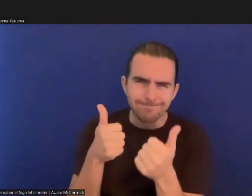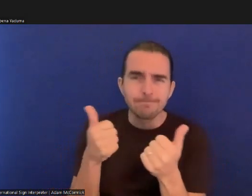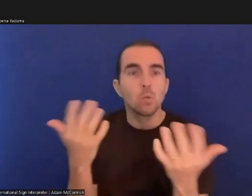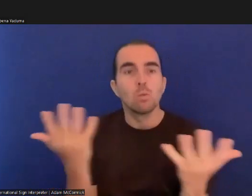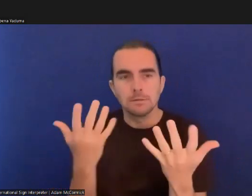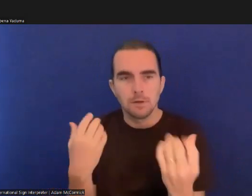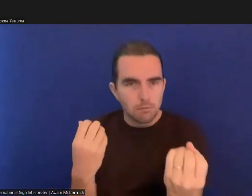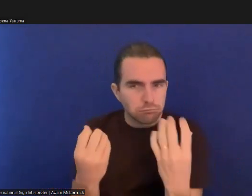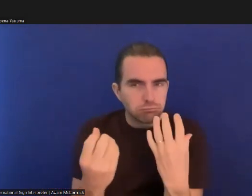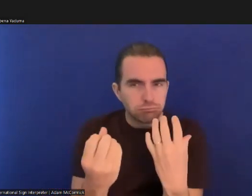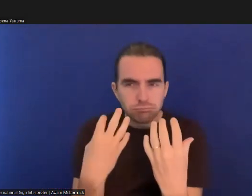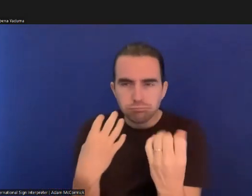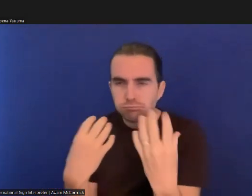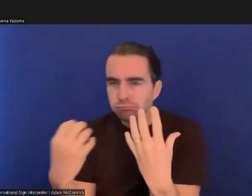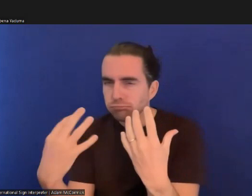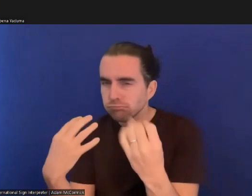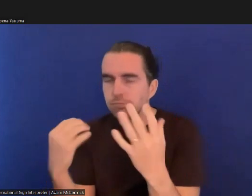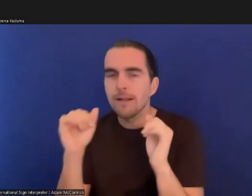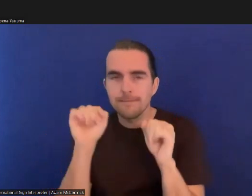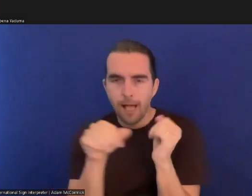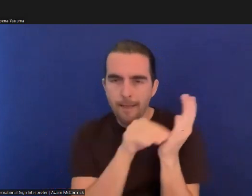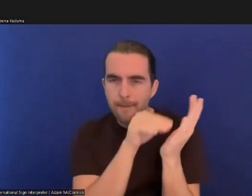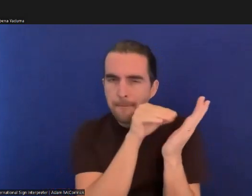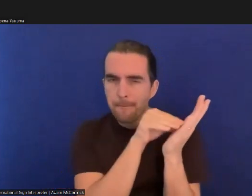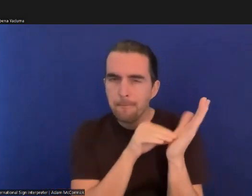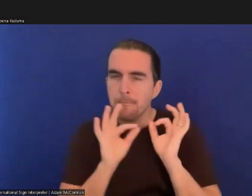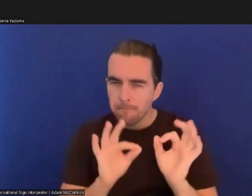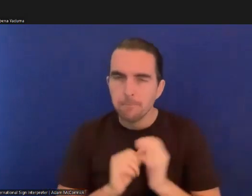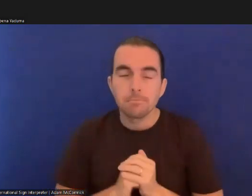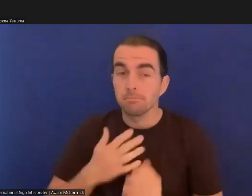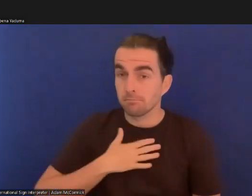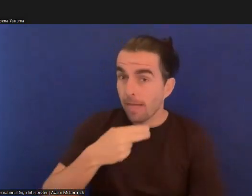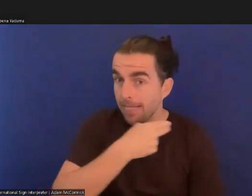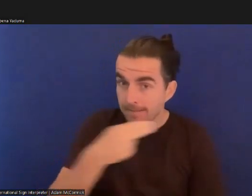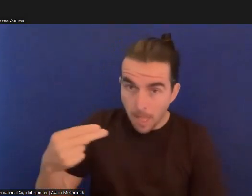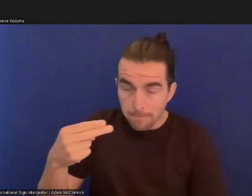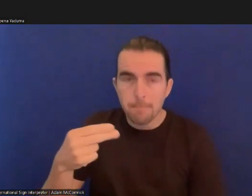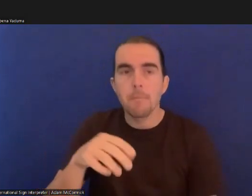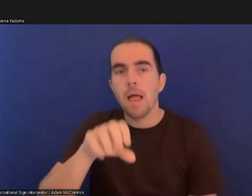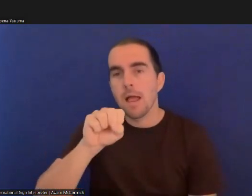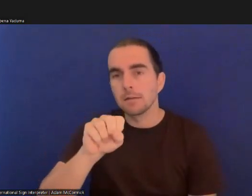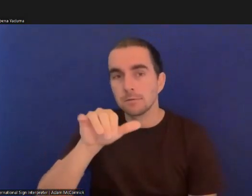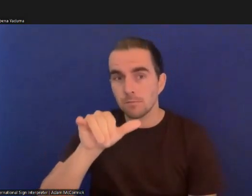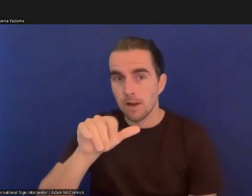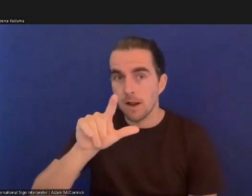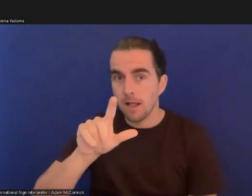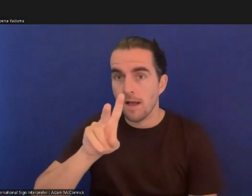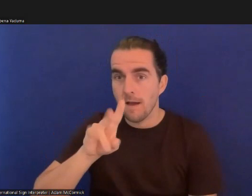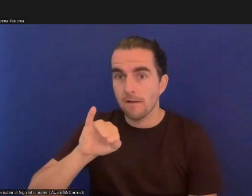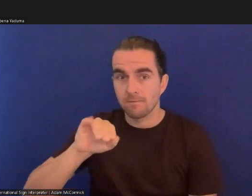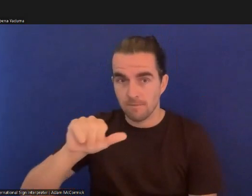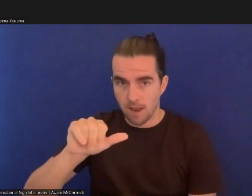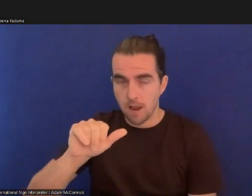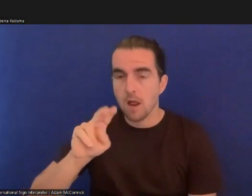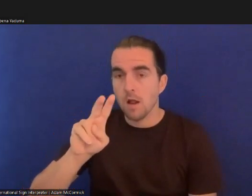Support Hub. Please be informed that we have available closed captioner